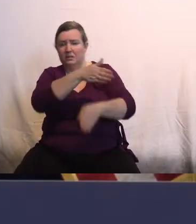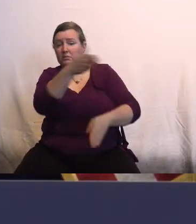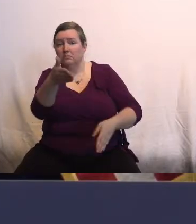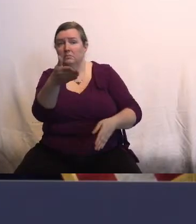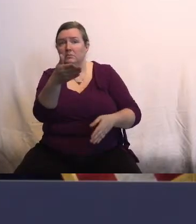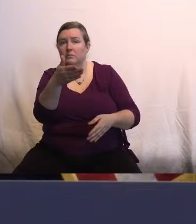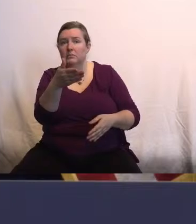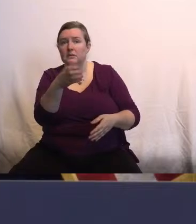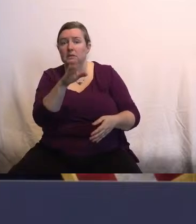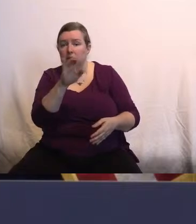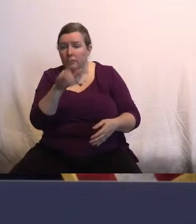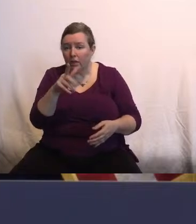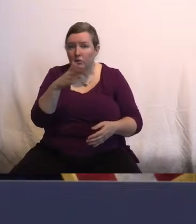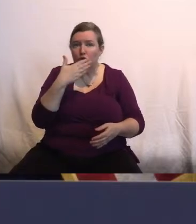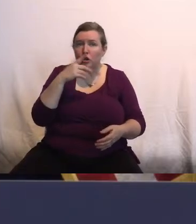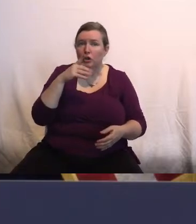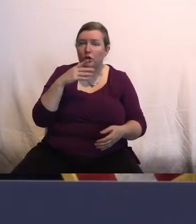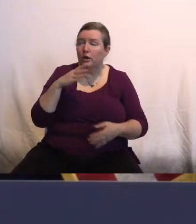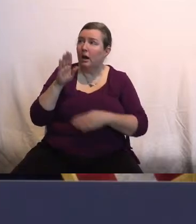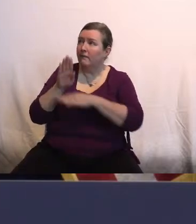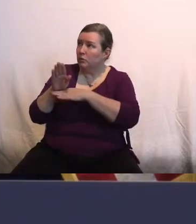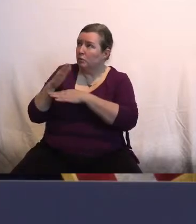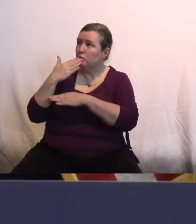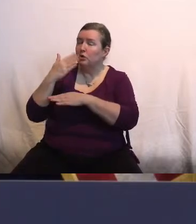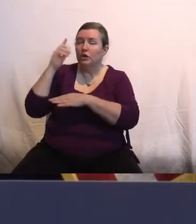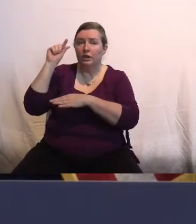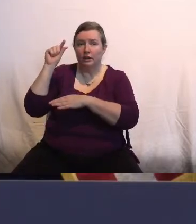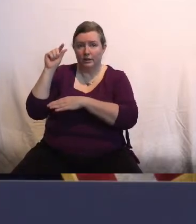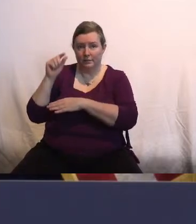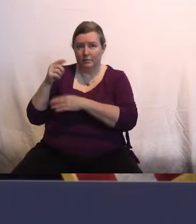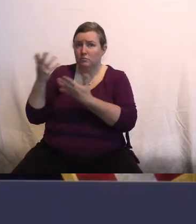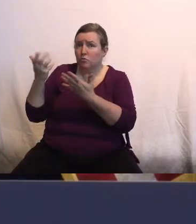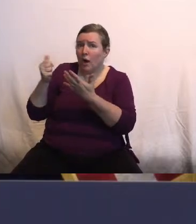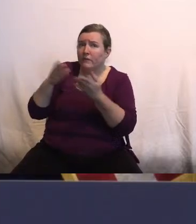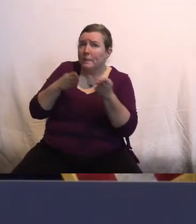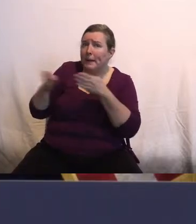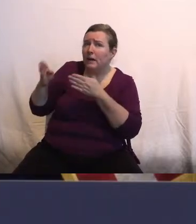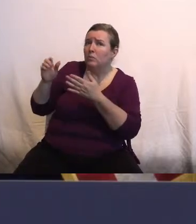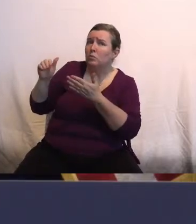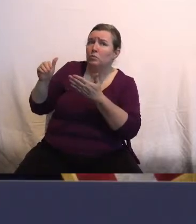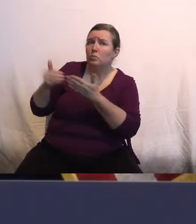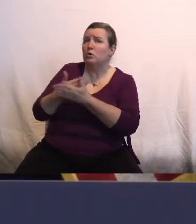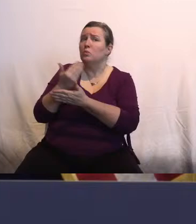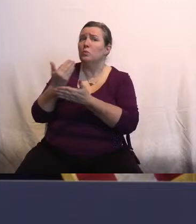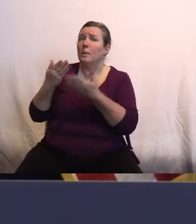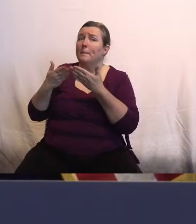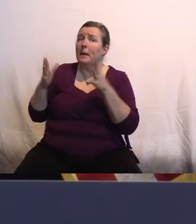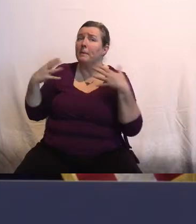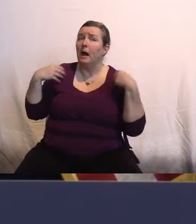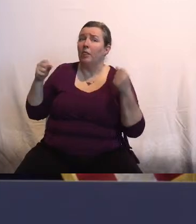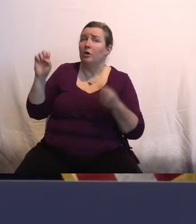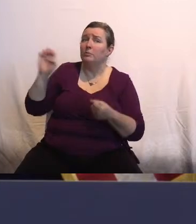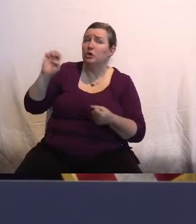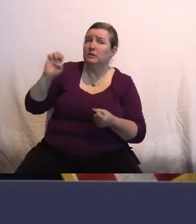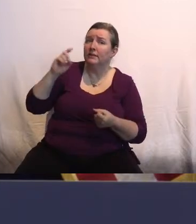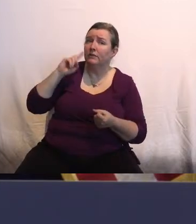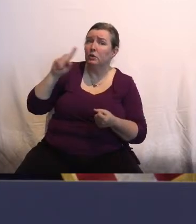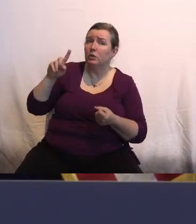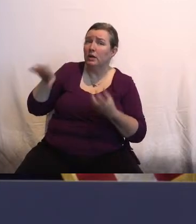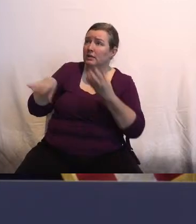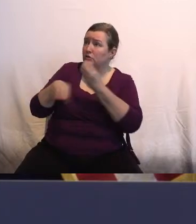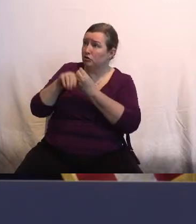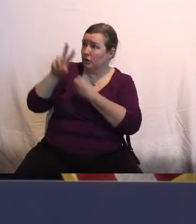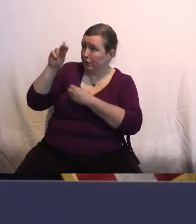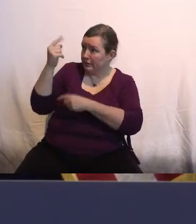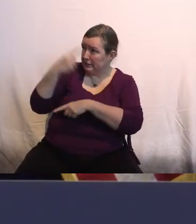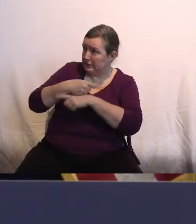Good afternoon. Good afternoon, Governor. Do you plan on renewing the public health emergency for another 30 days? Also, labor leaders